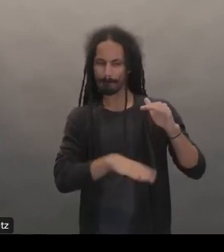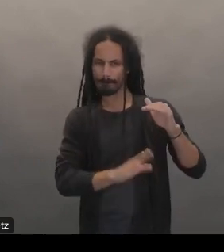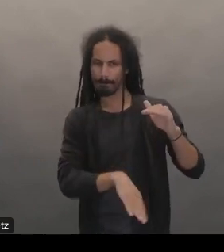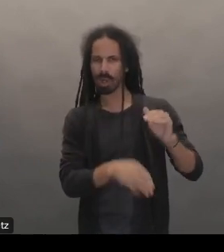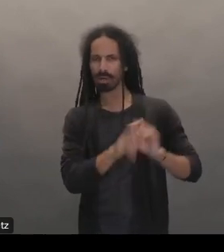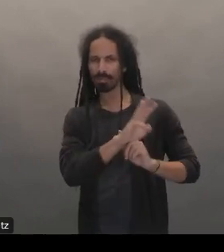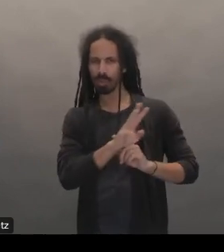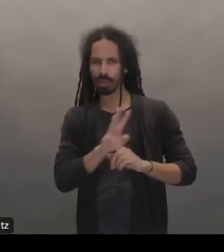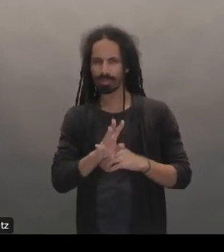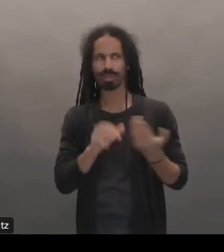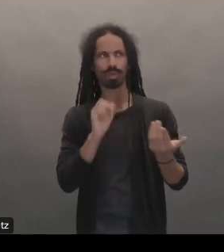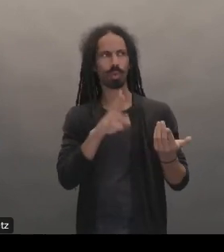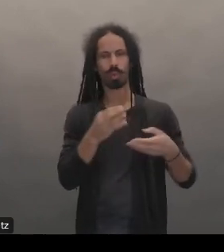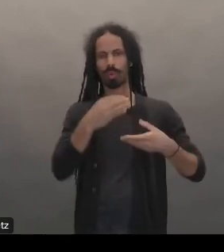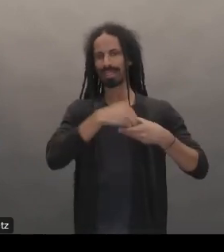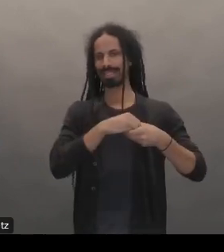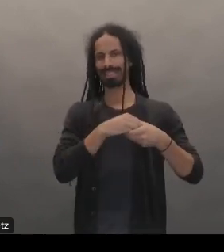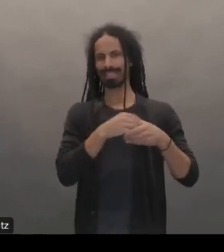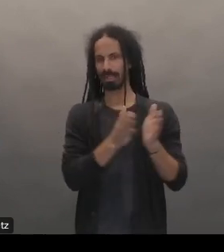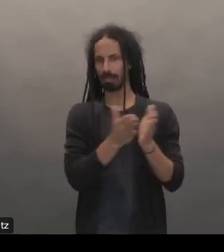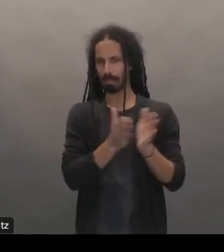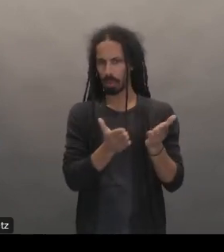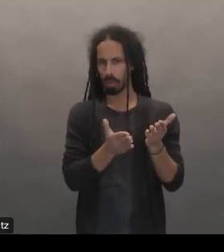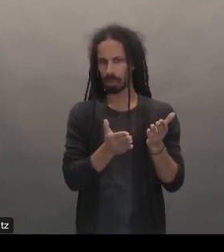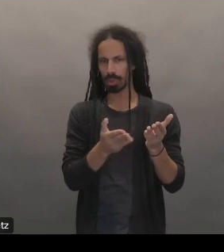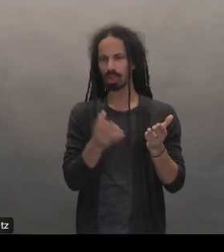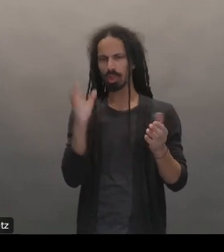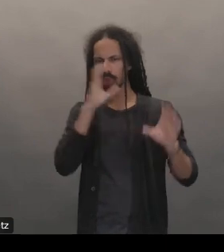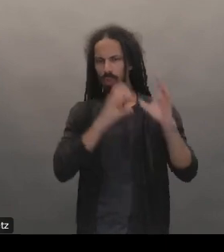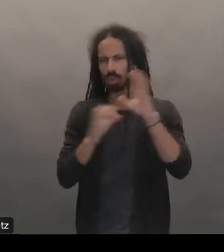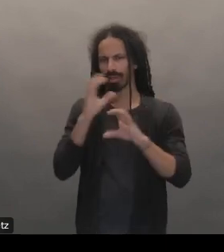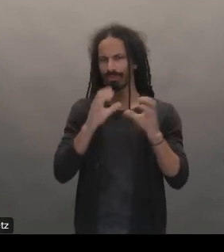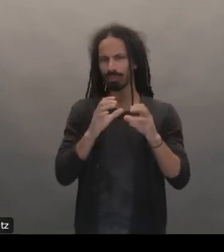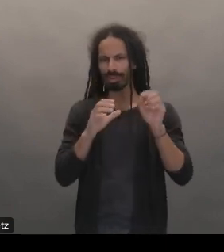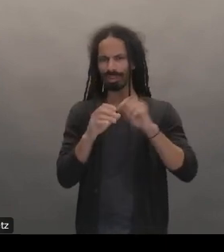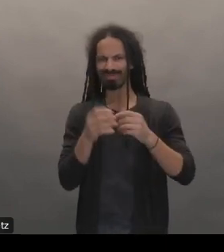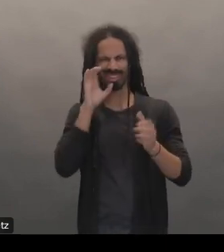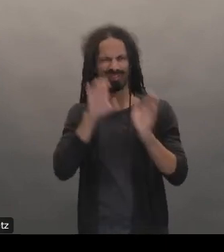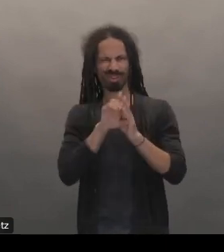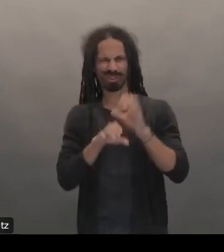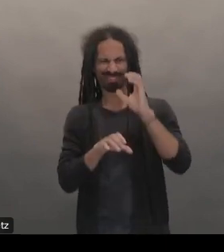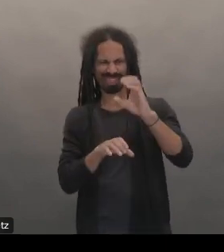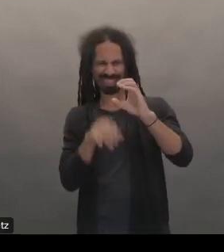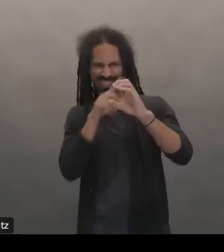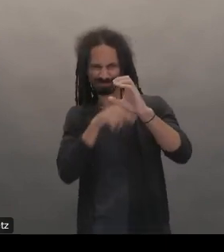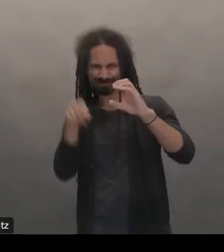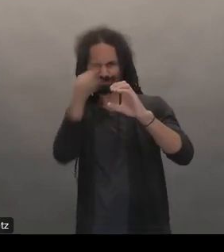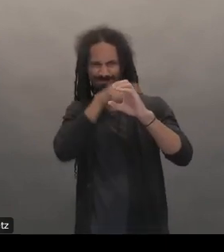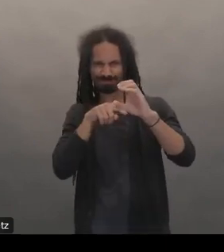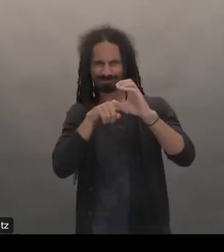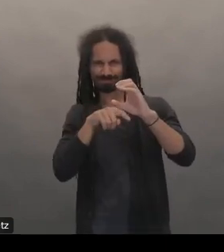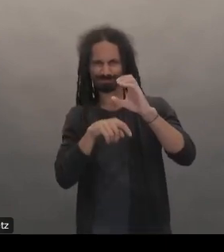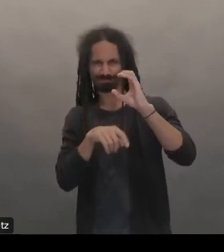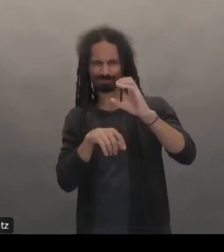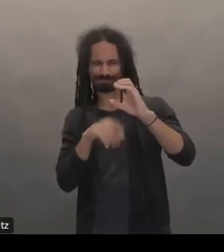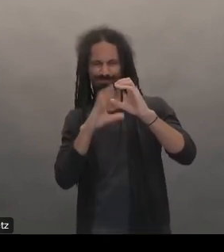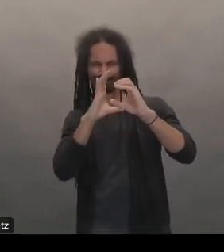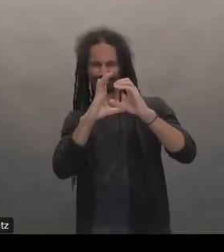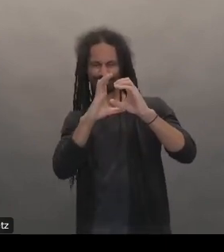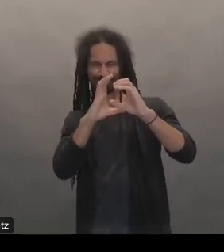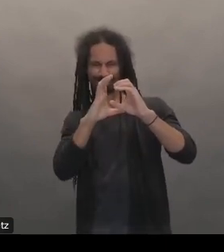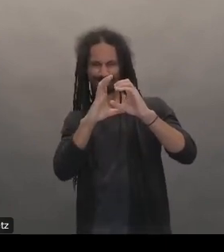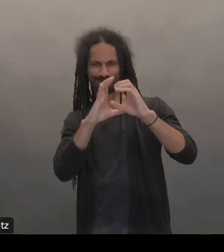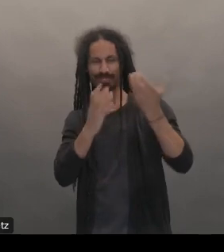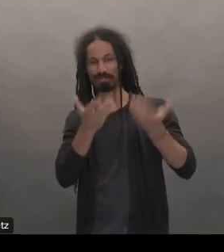book, you're looking for that little C, that copyright information, the C in the circle, right? You may have seen it before and not paid attention to it.